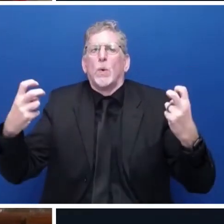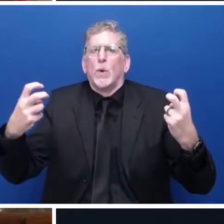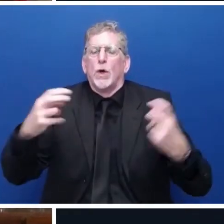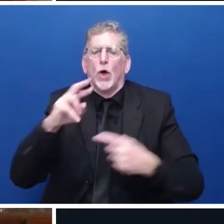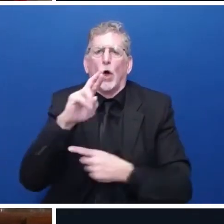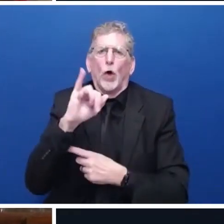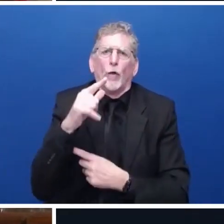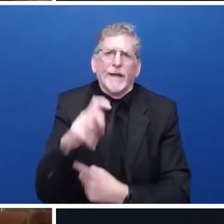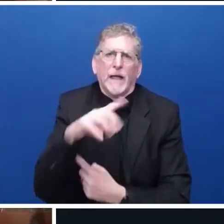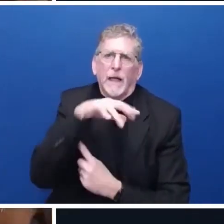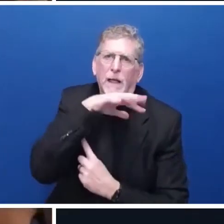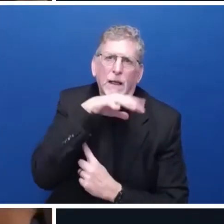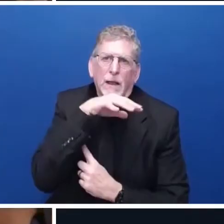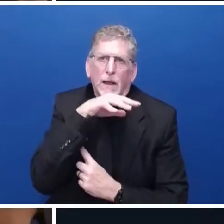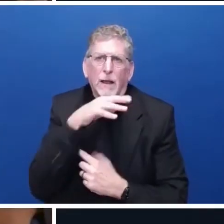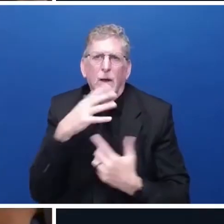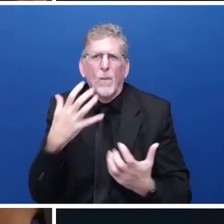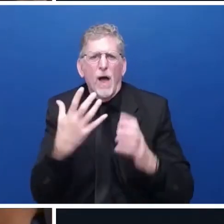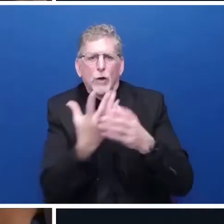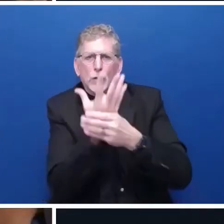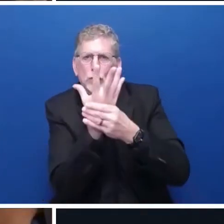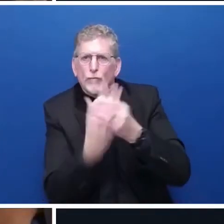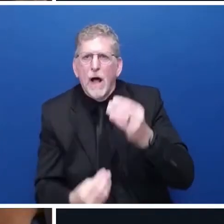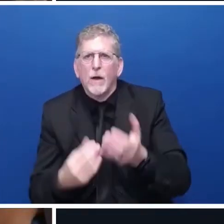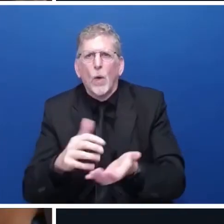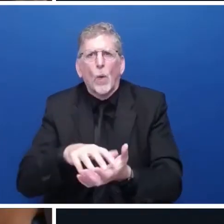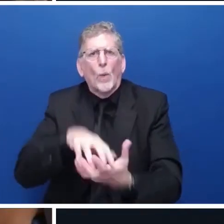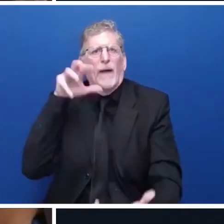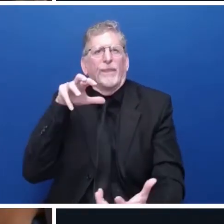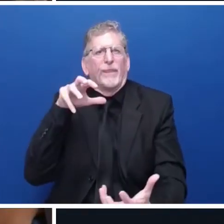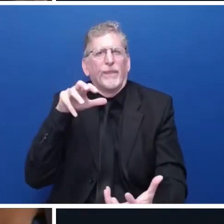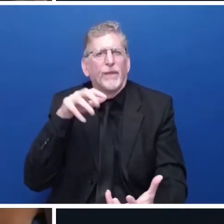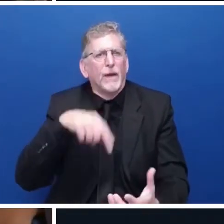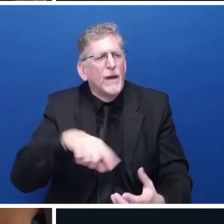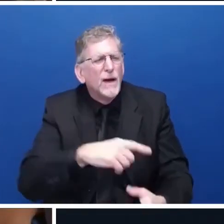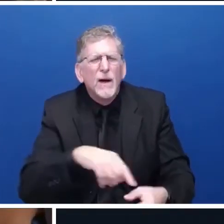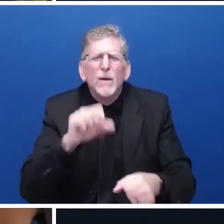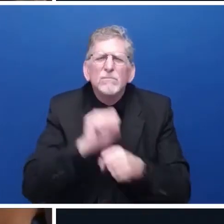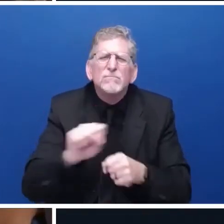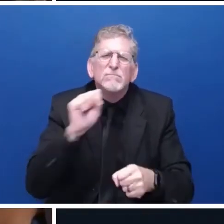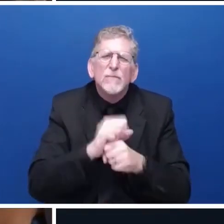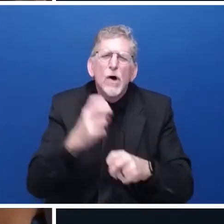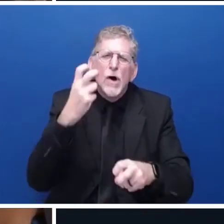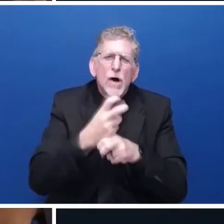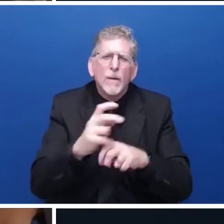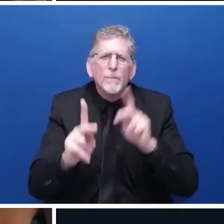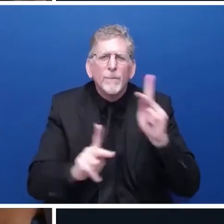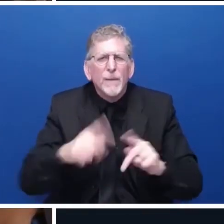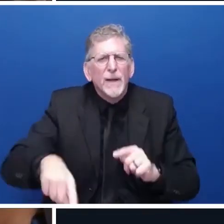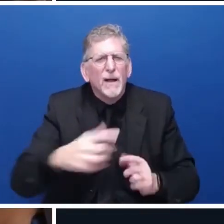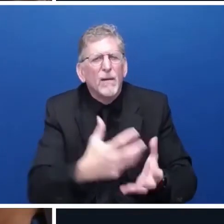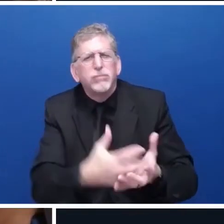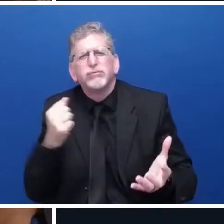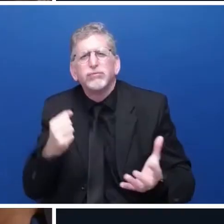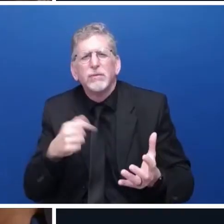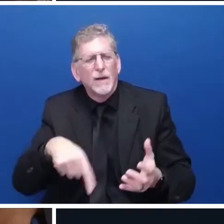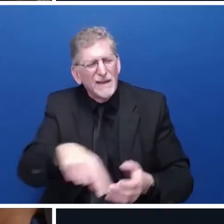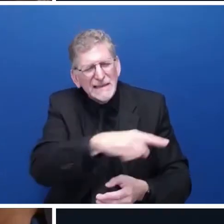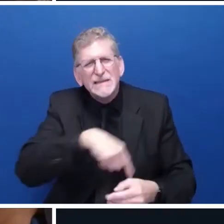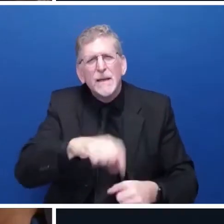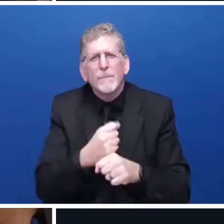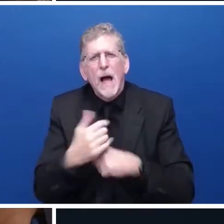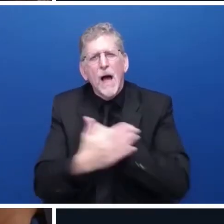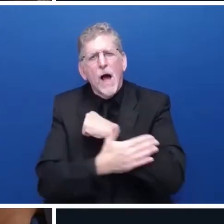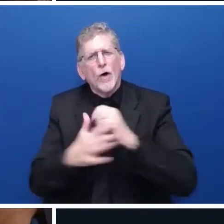our country great, who make our country run. Under Biden and his corrupt partners in Congress and beyond,